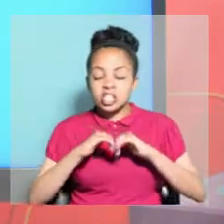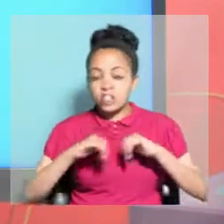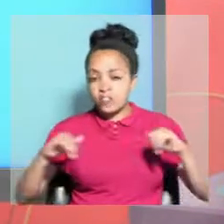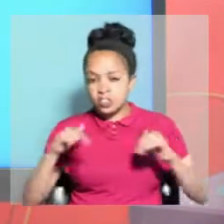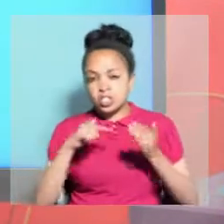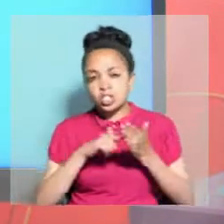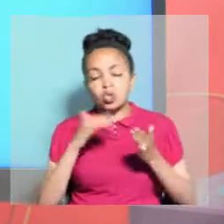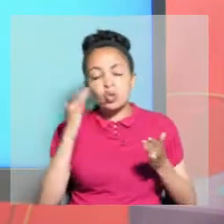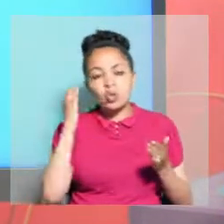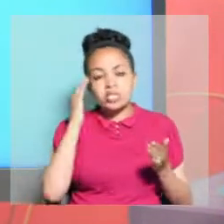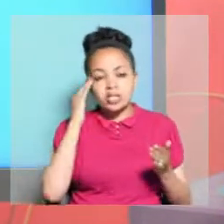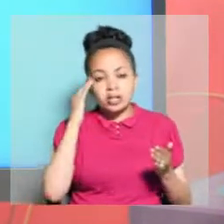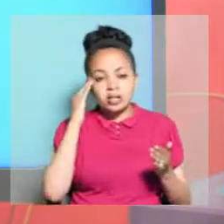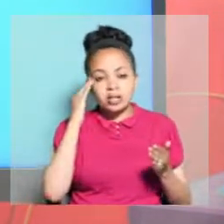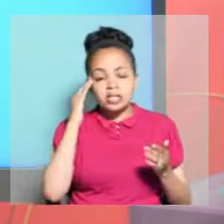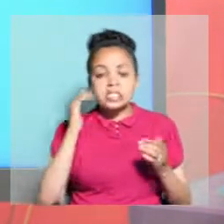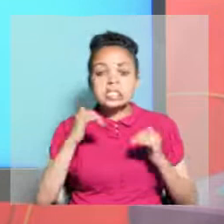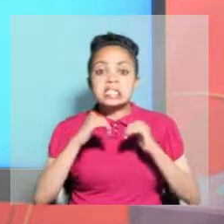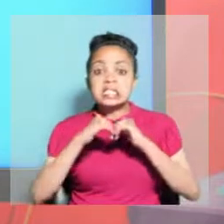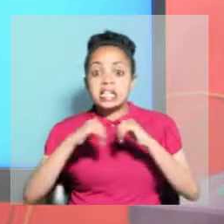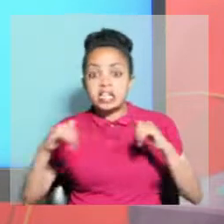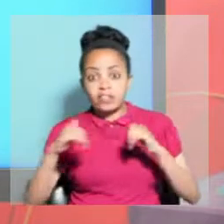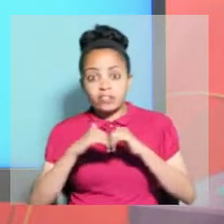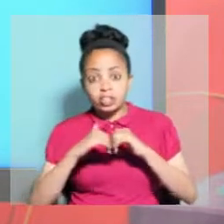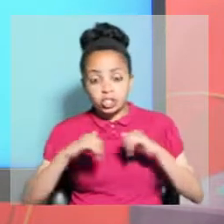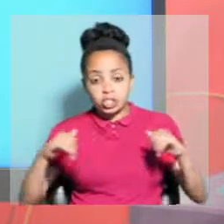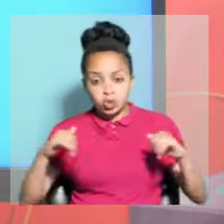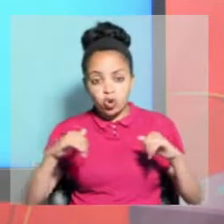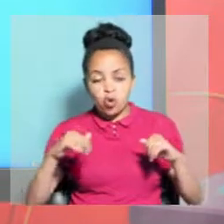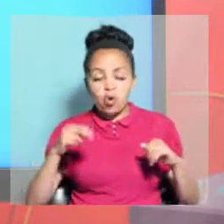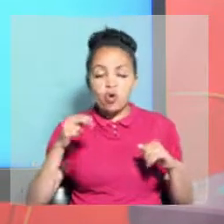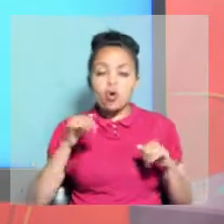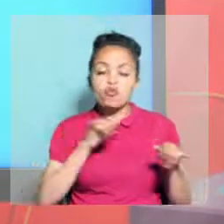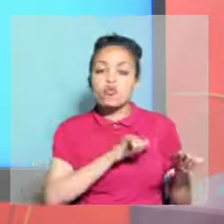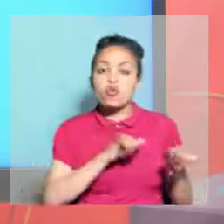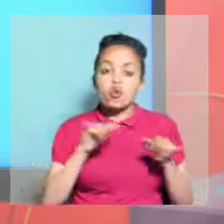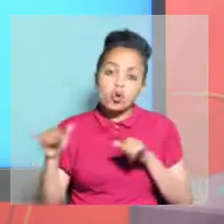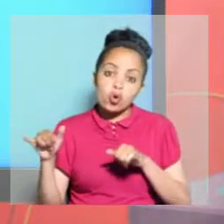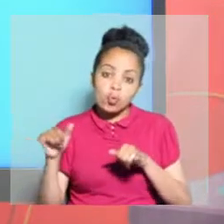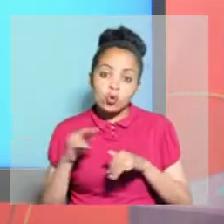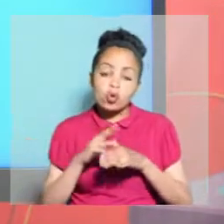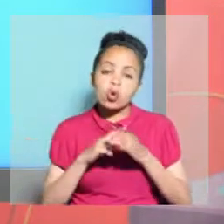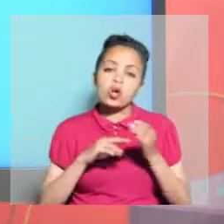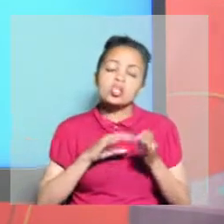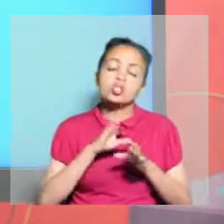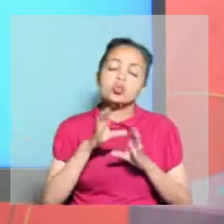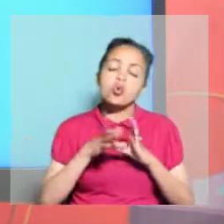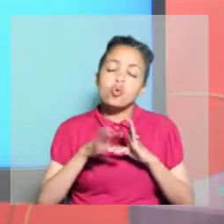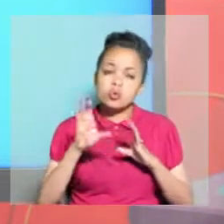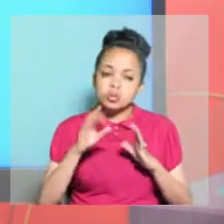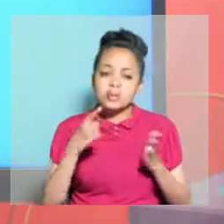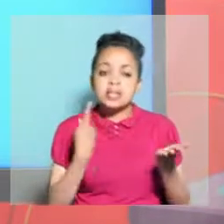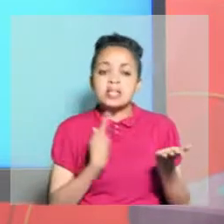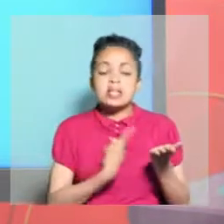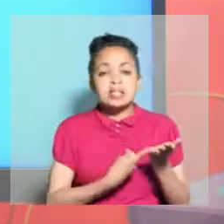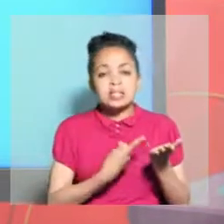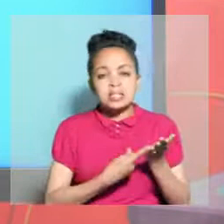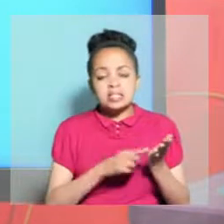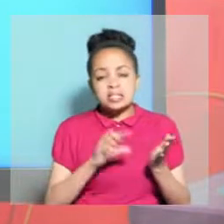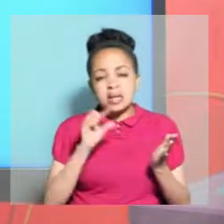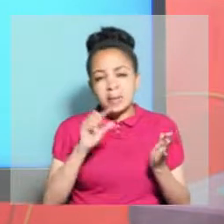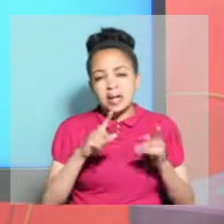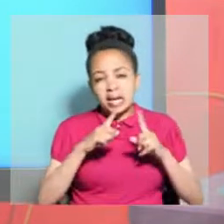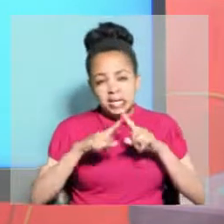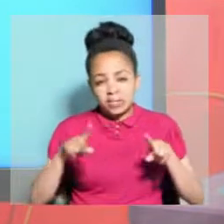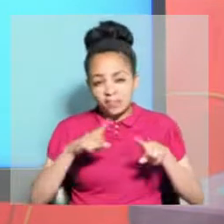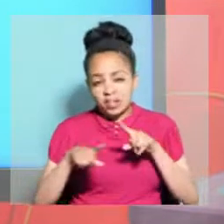is considered as a division of or separation of homologous chromosome. This is a minor